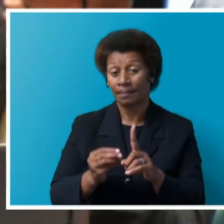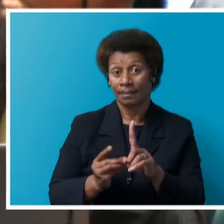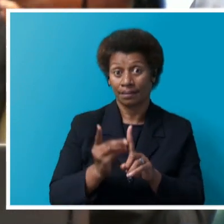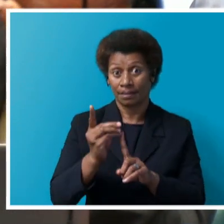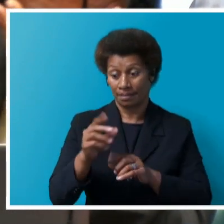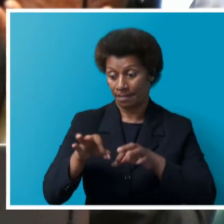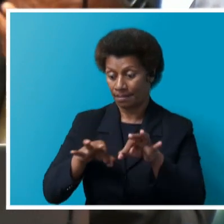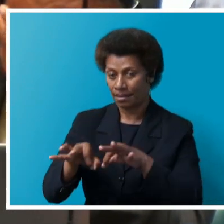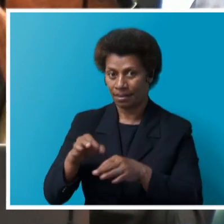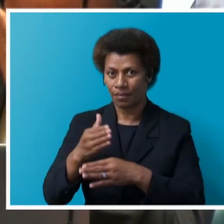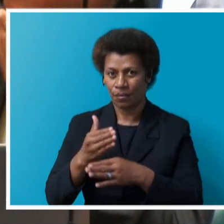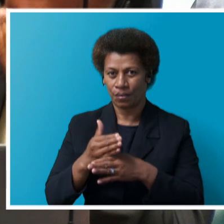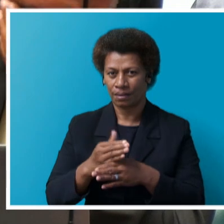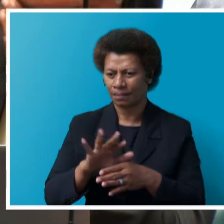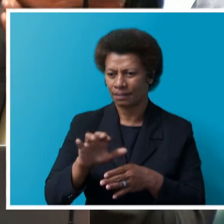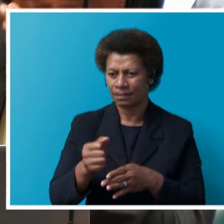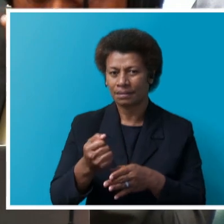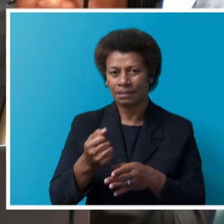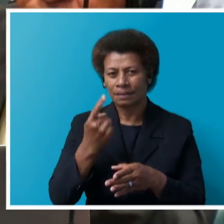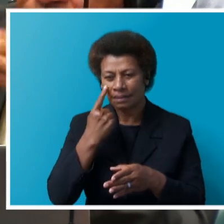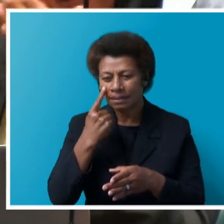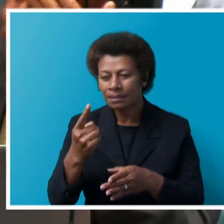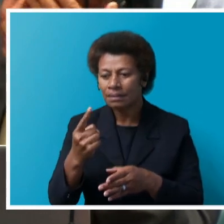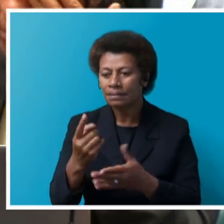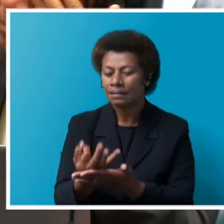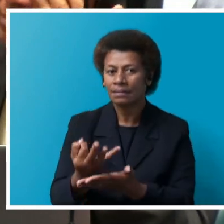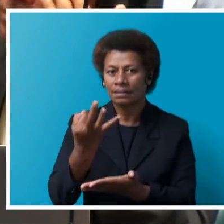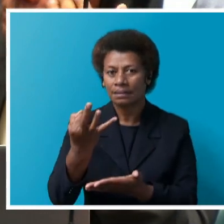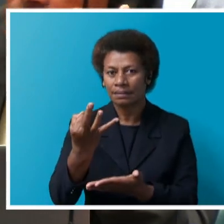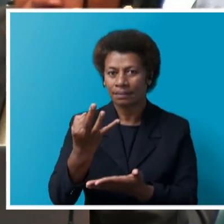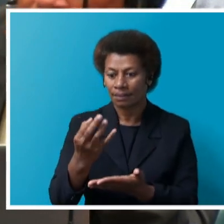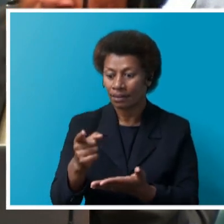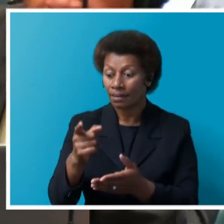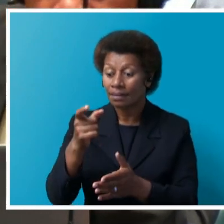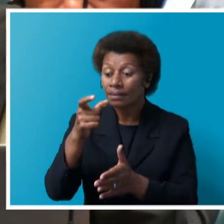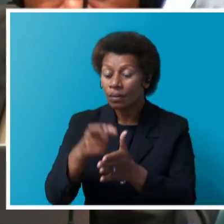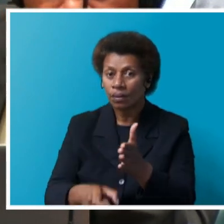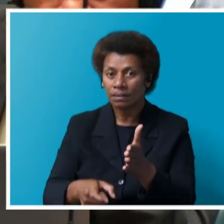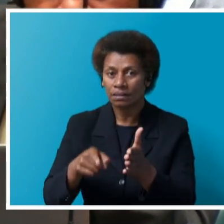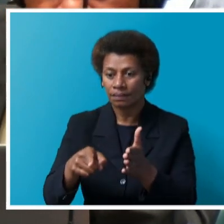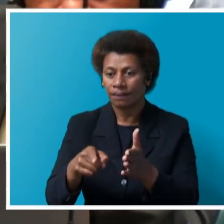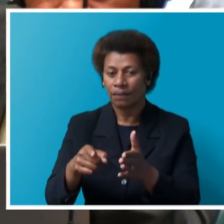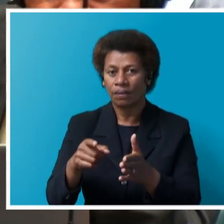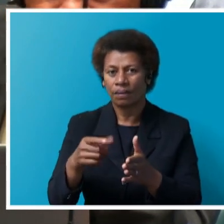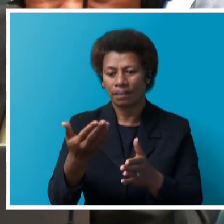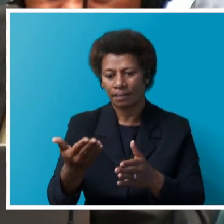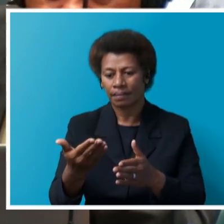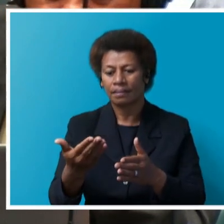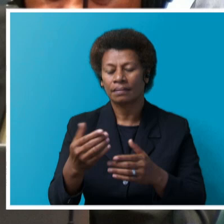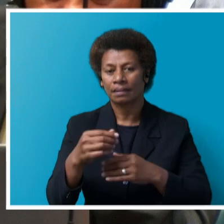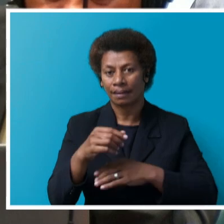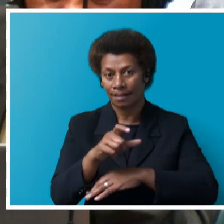is to ensure external finance to address the incremental costs borne by impacts of climate change and